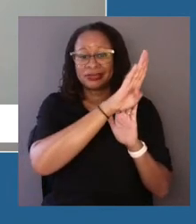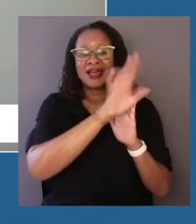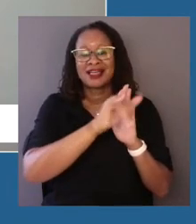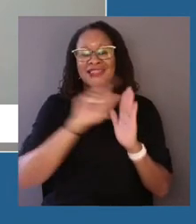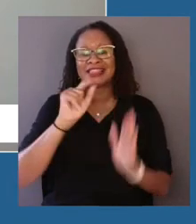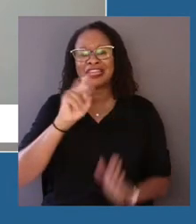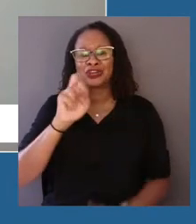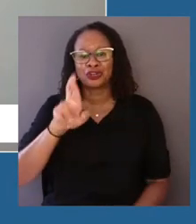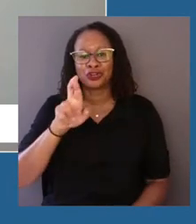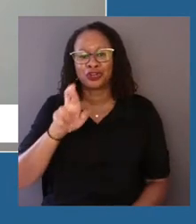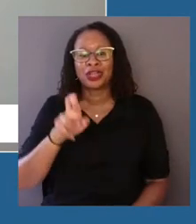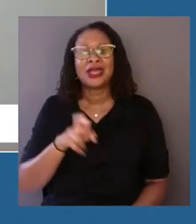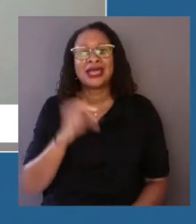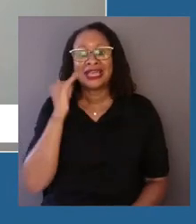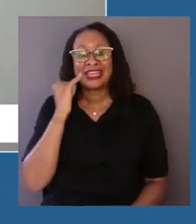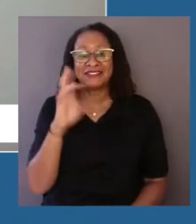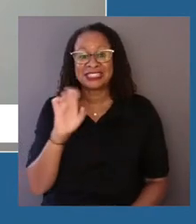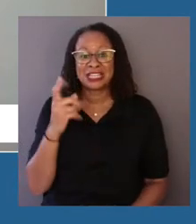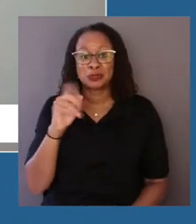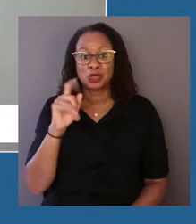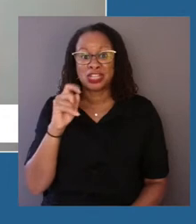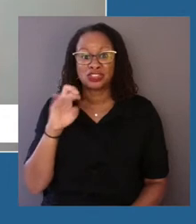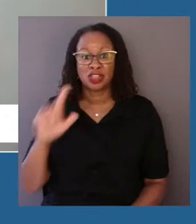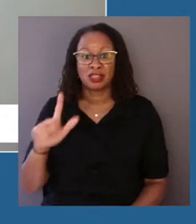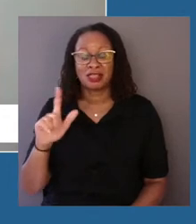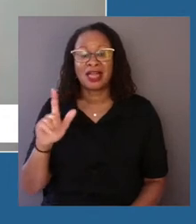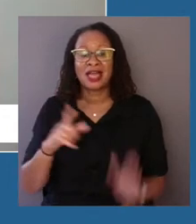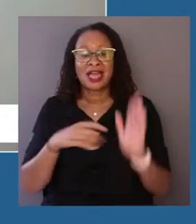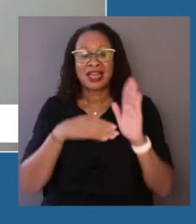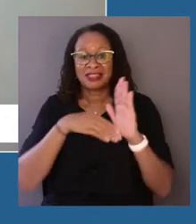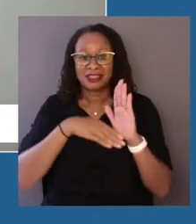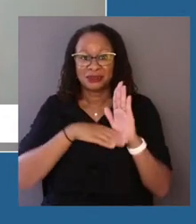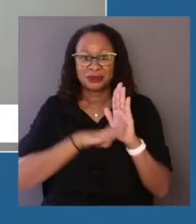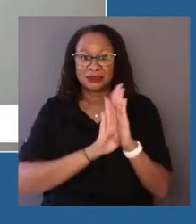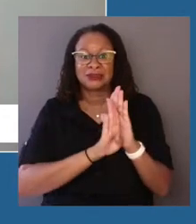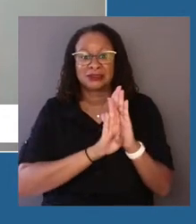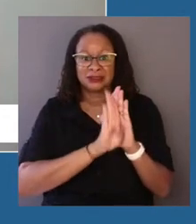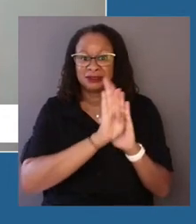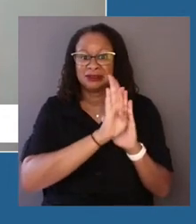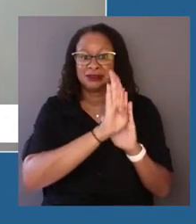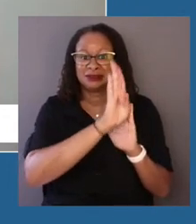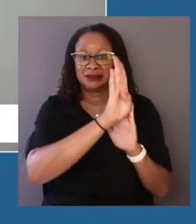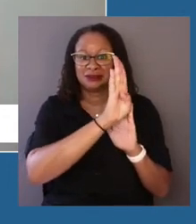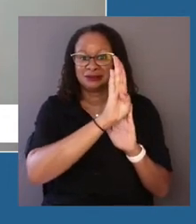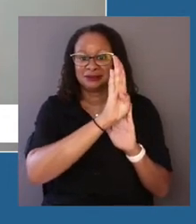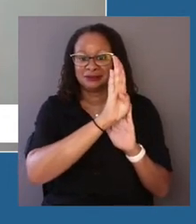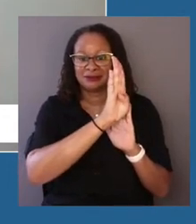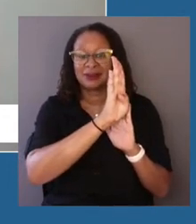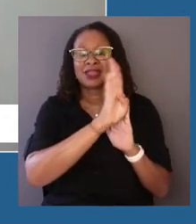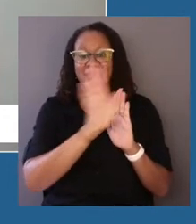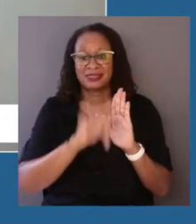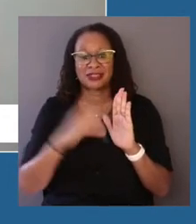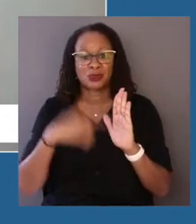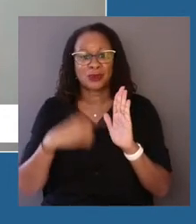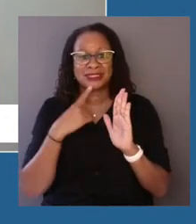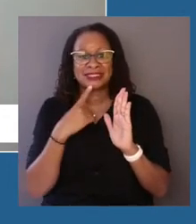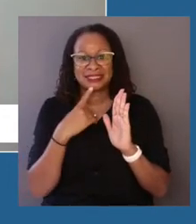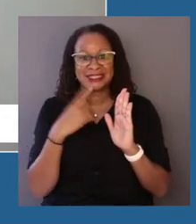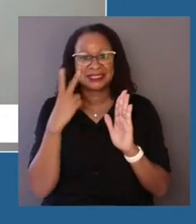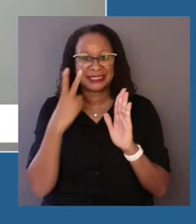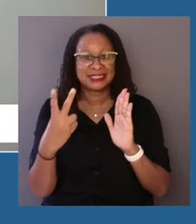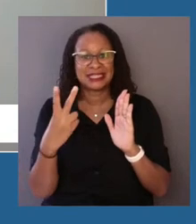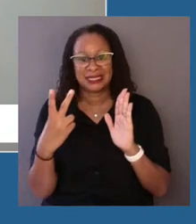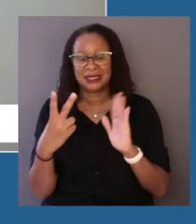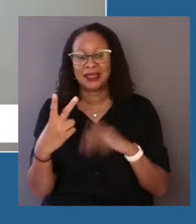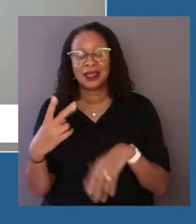an exponential line, then it's curving very, very sharply and steeply up, which is what we're seeing in terms of